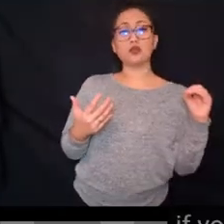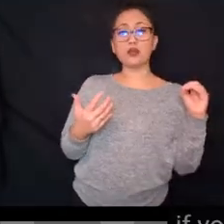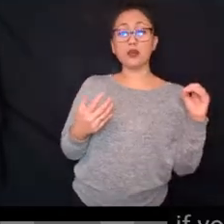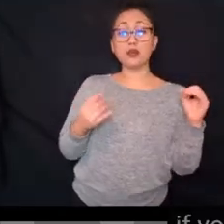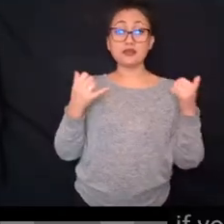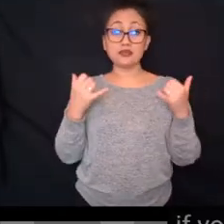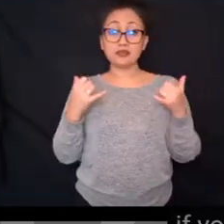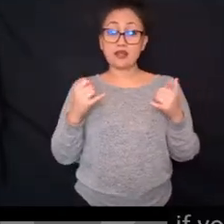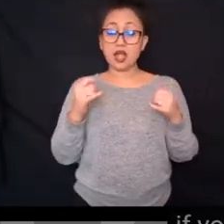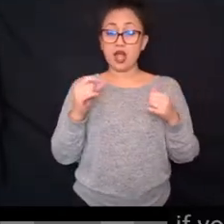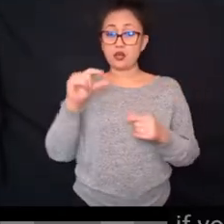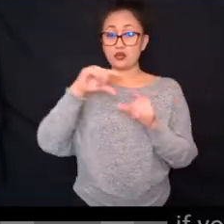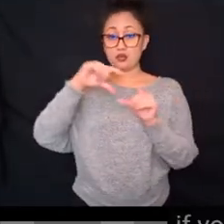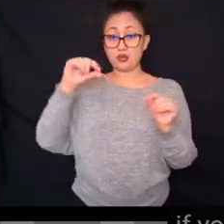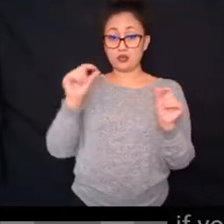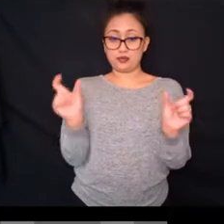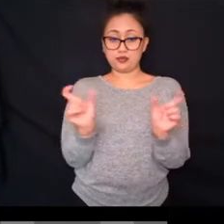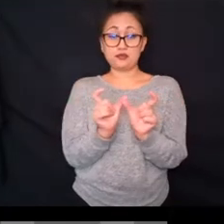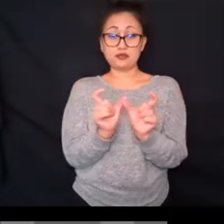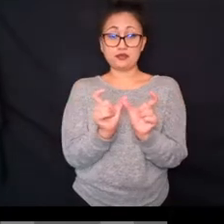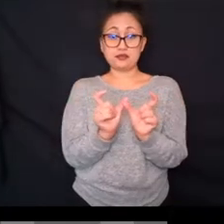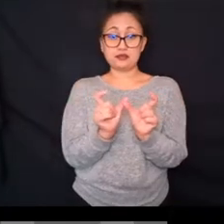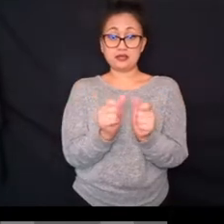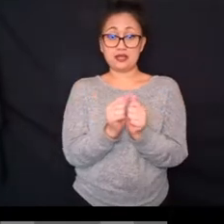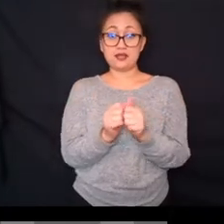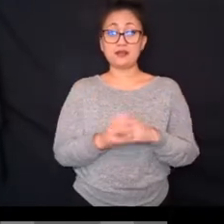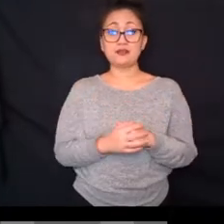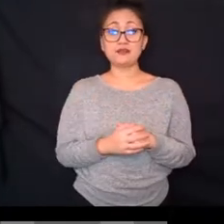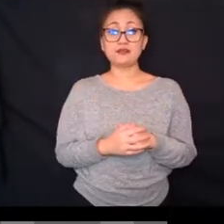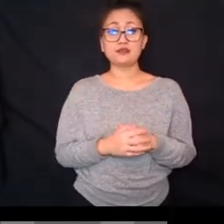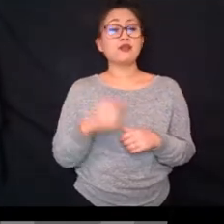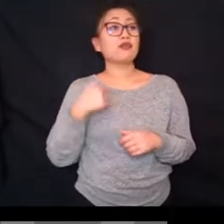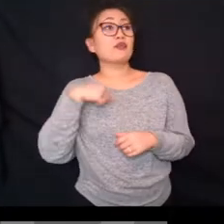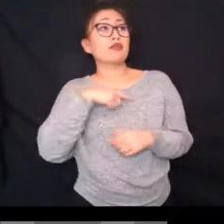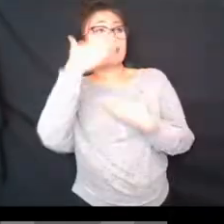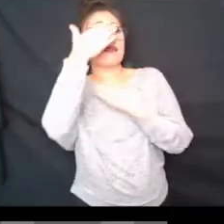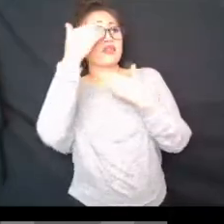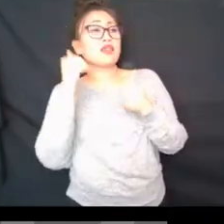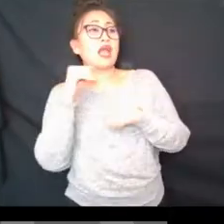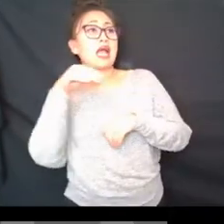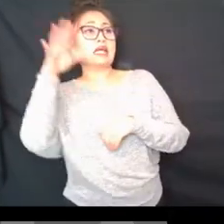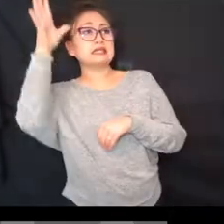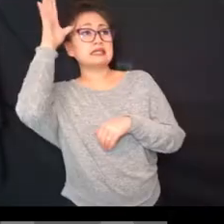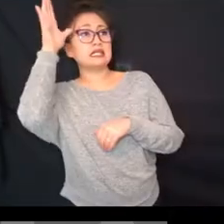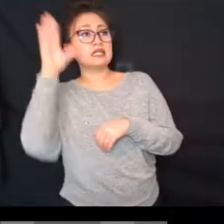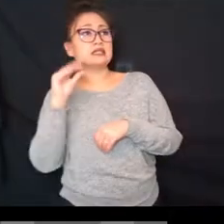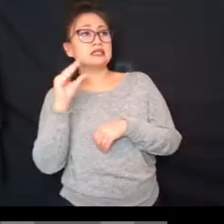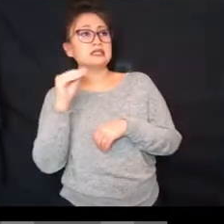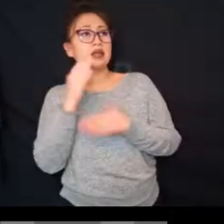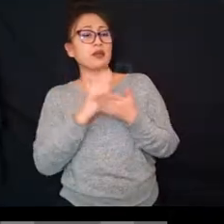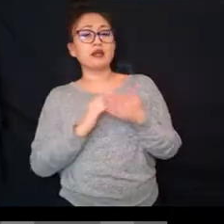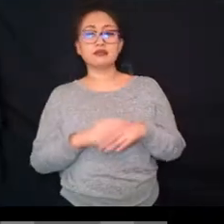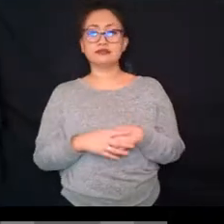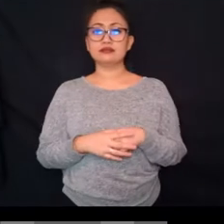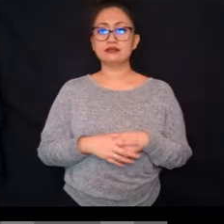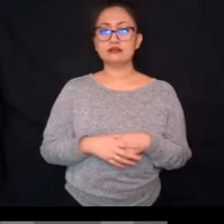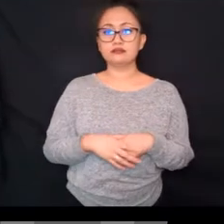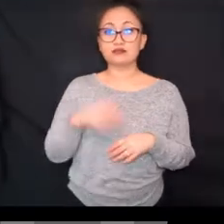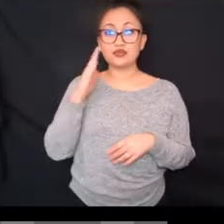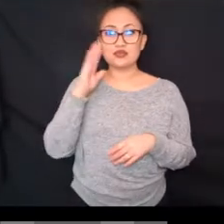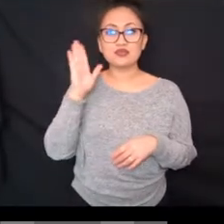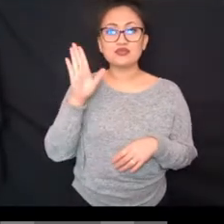your little cubes back together in a tower, and then if you will We get... forgot the daddy duck part. You know, Miss Ramage sang